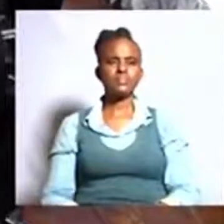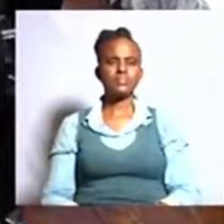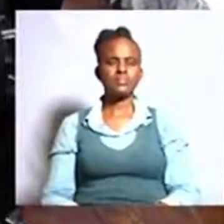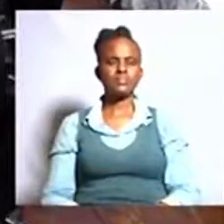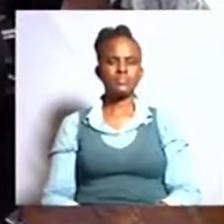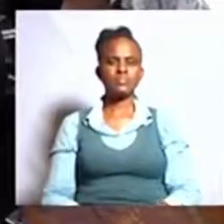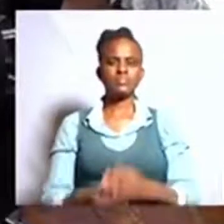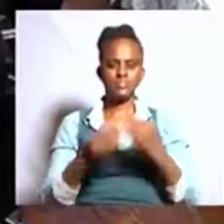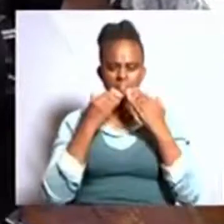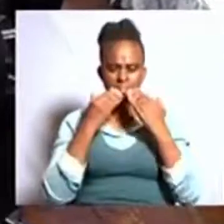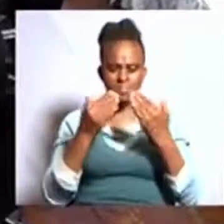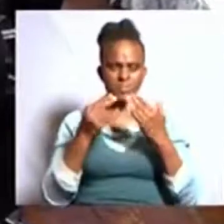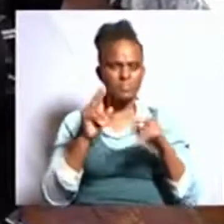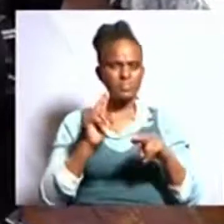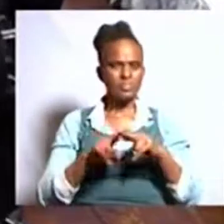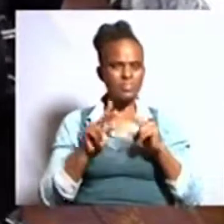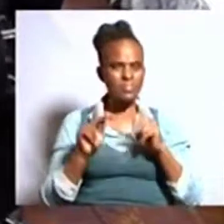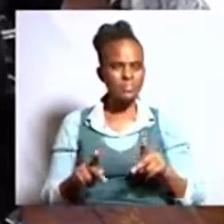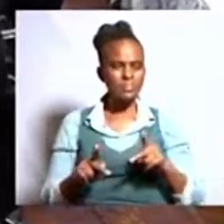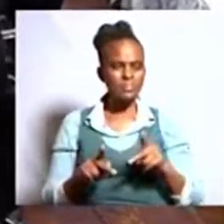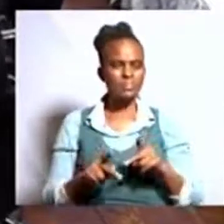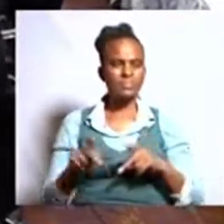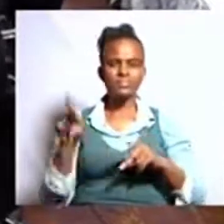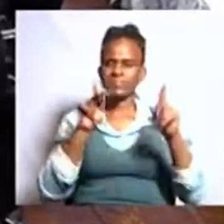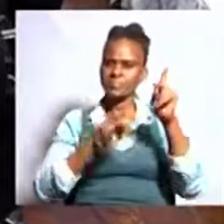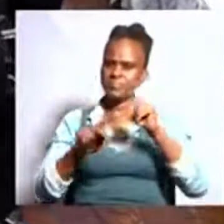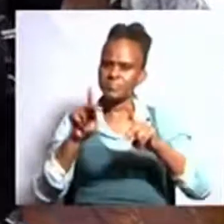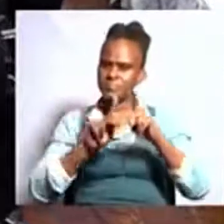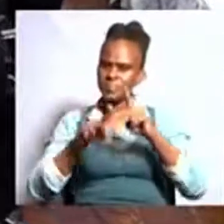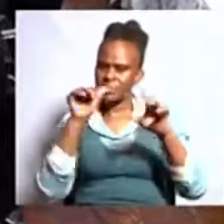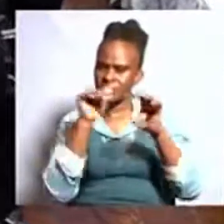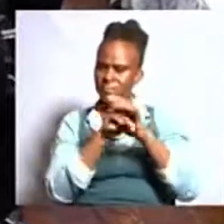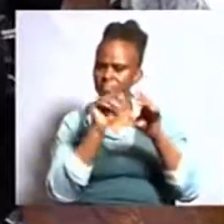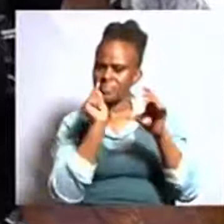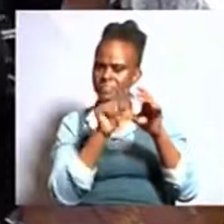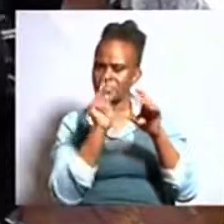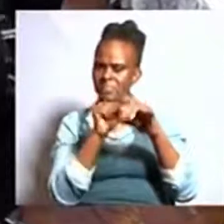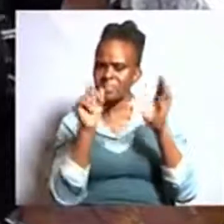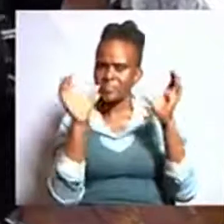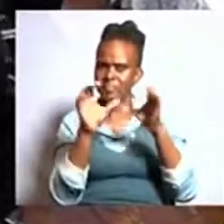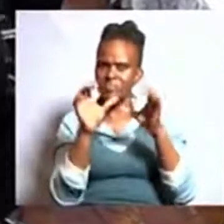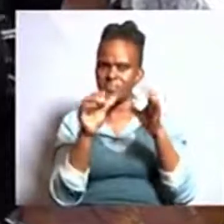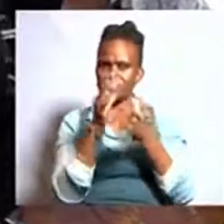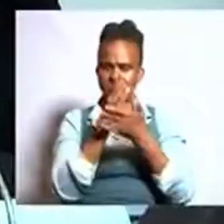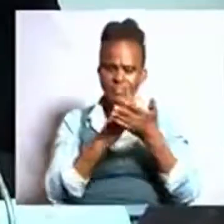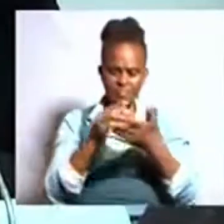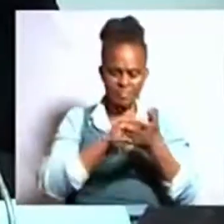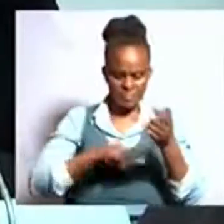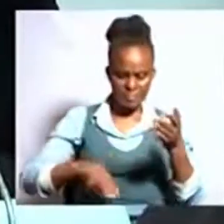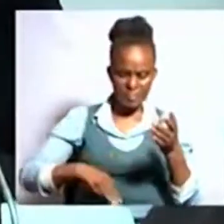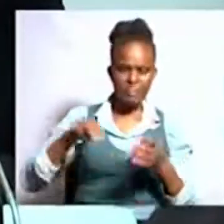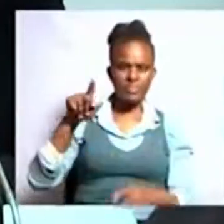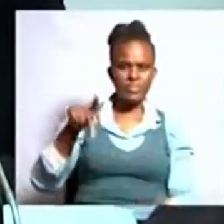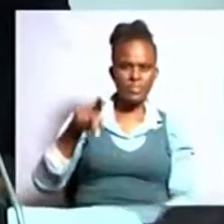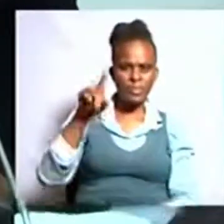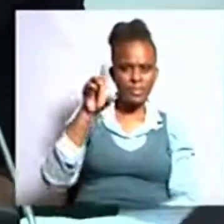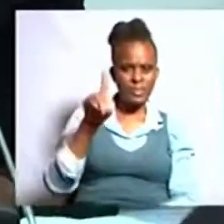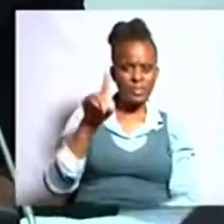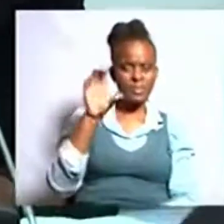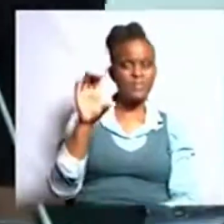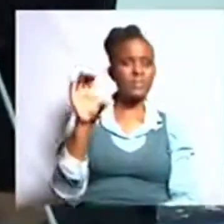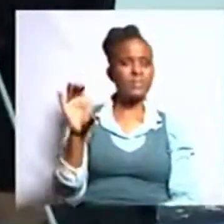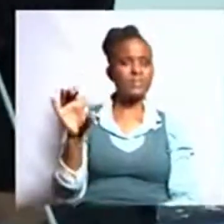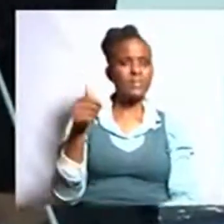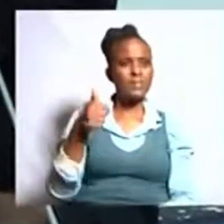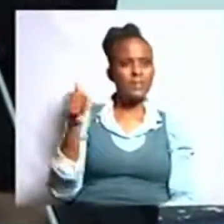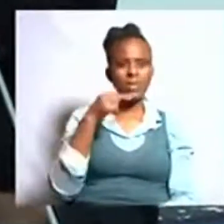Thank you, the chairperson. The people who sat on the committee are some members of the PDCC. They are the